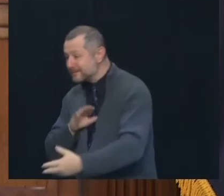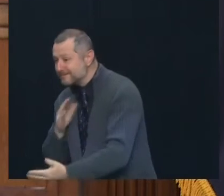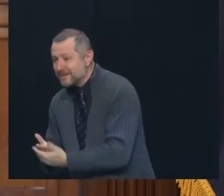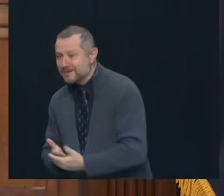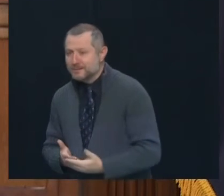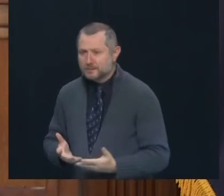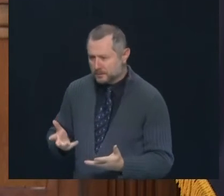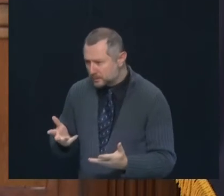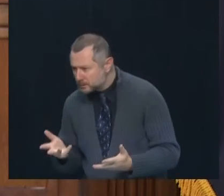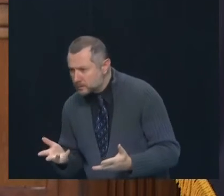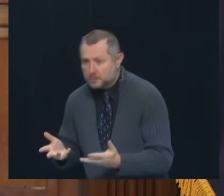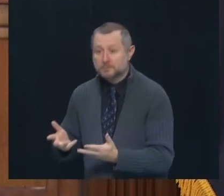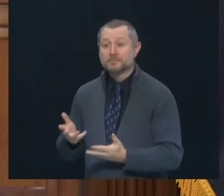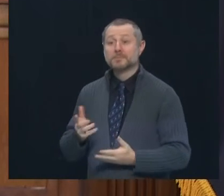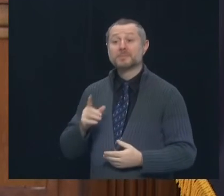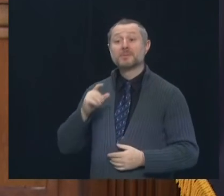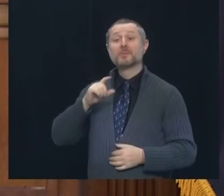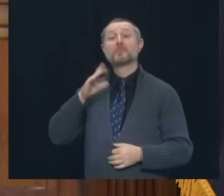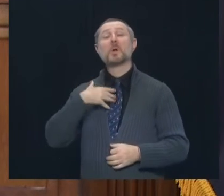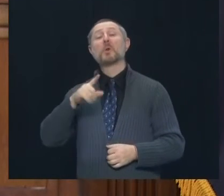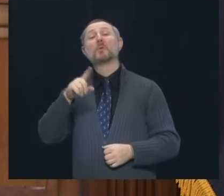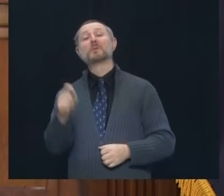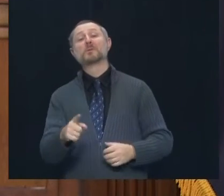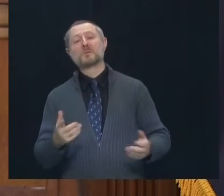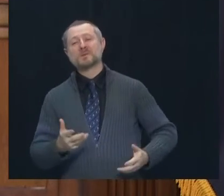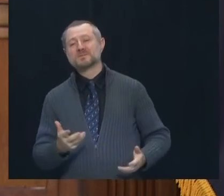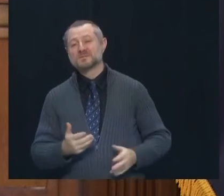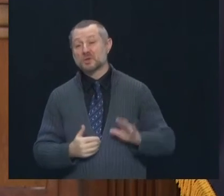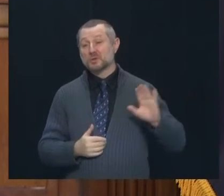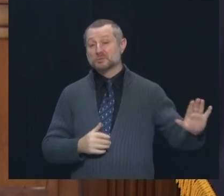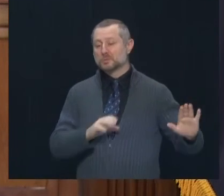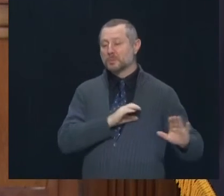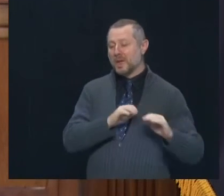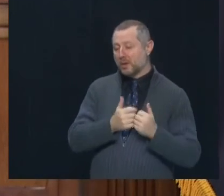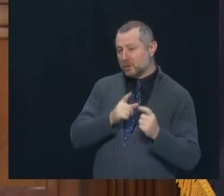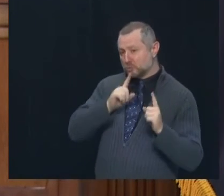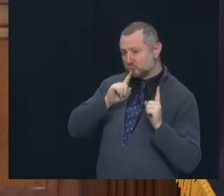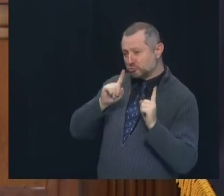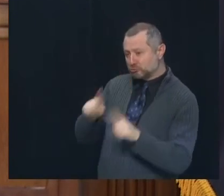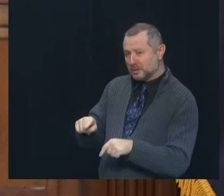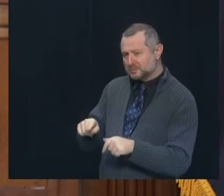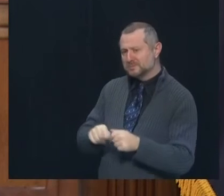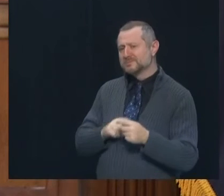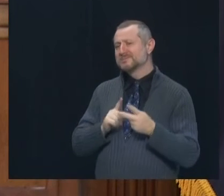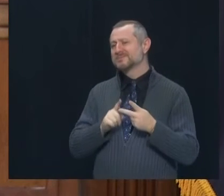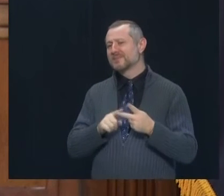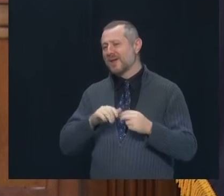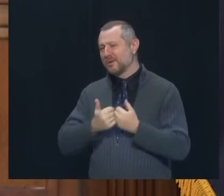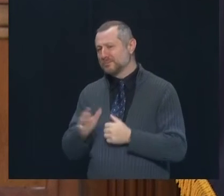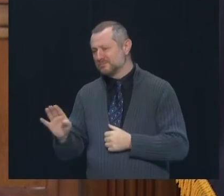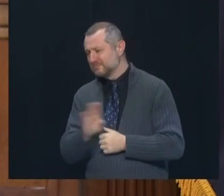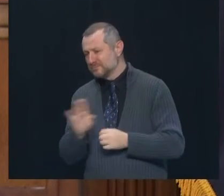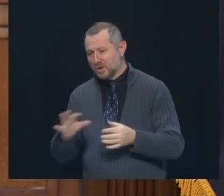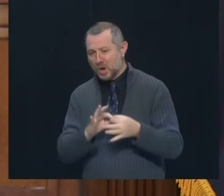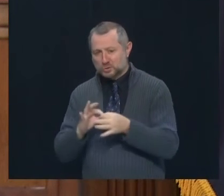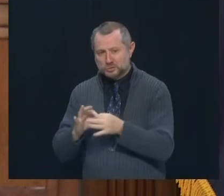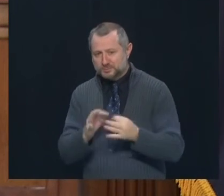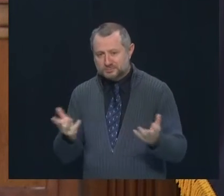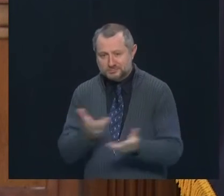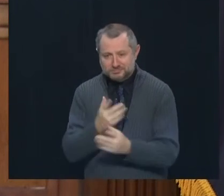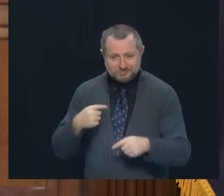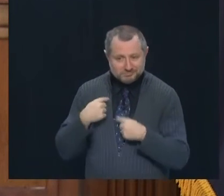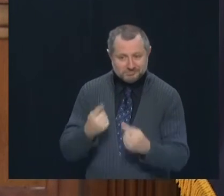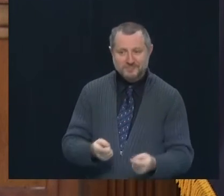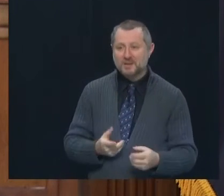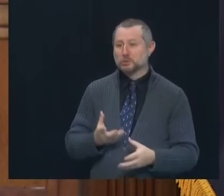the response and the relationship and the trust that has been frayed right now.